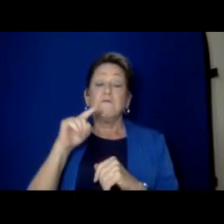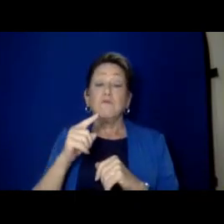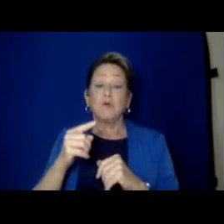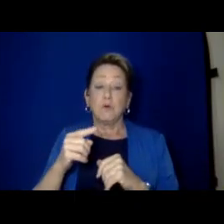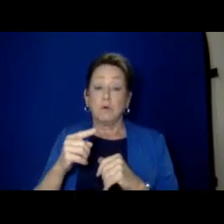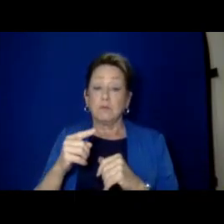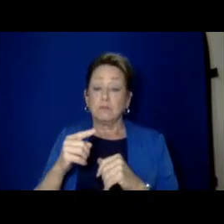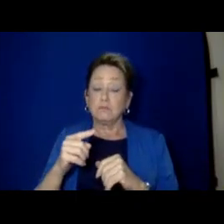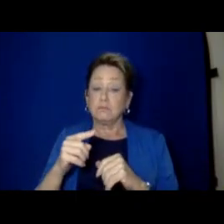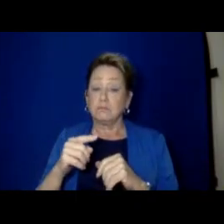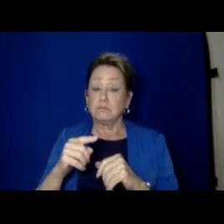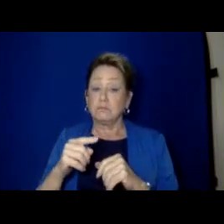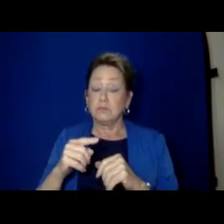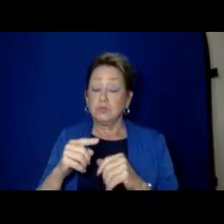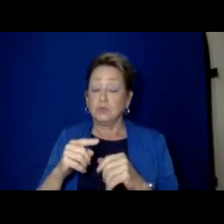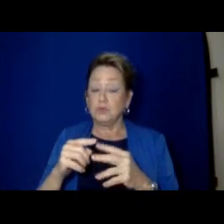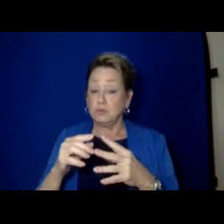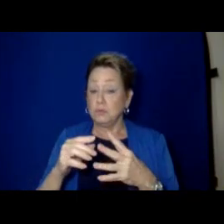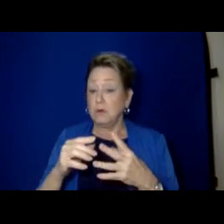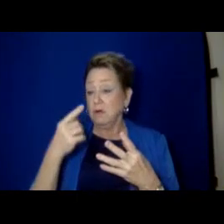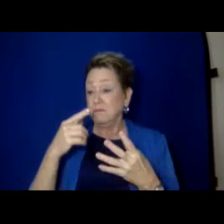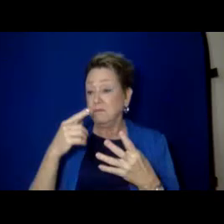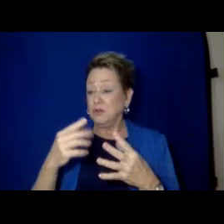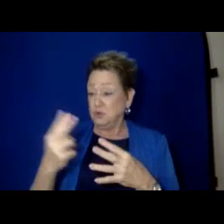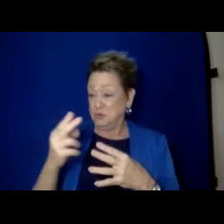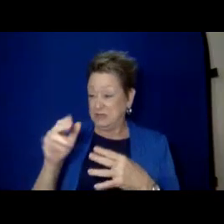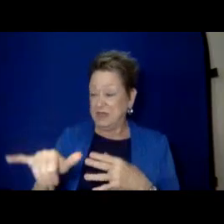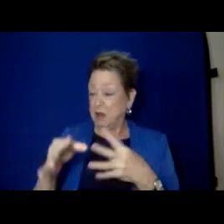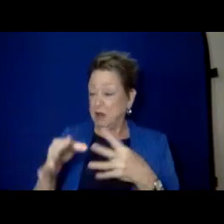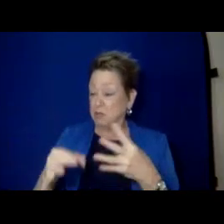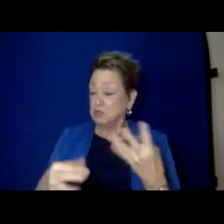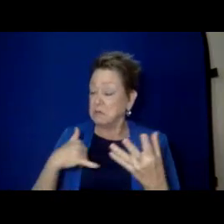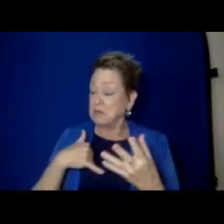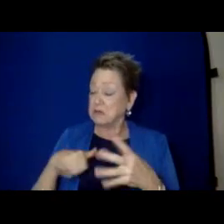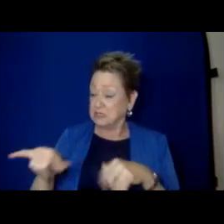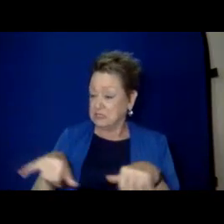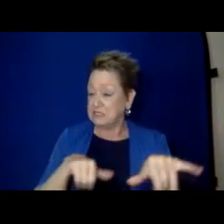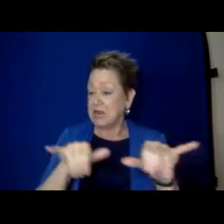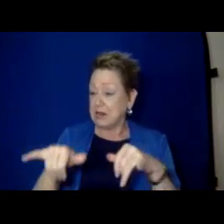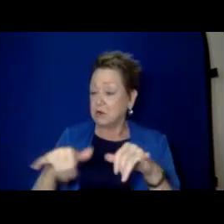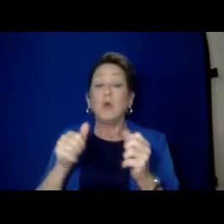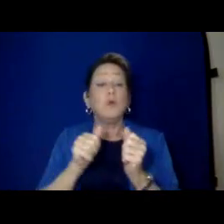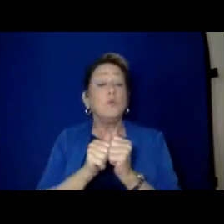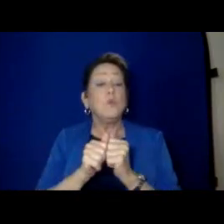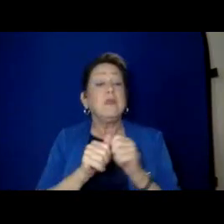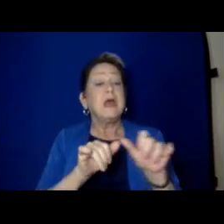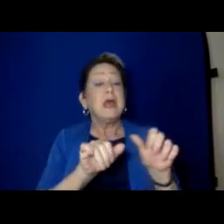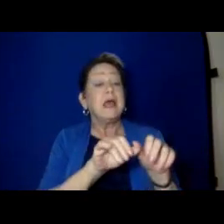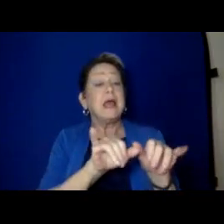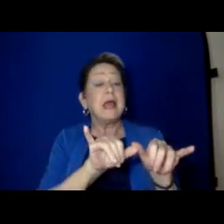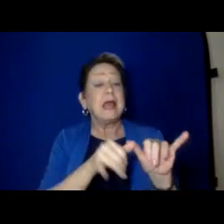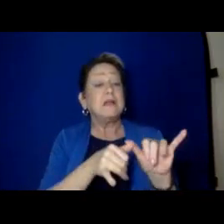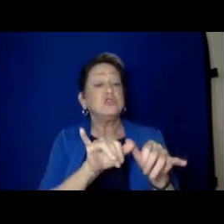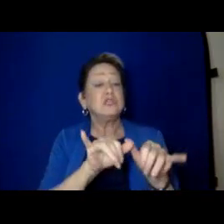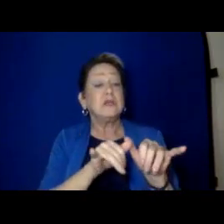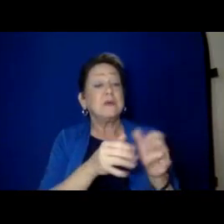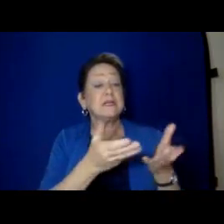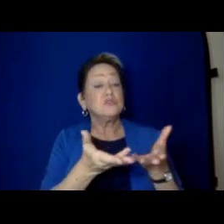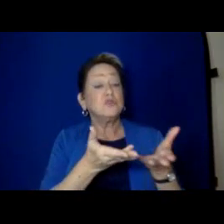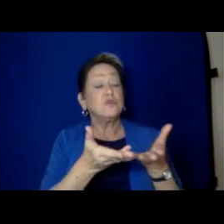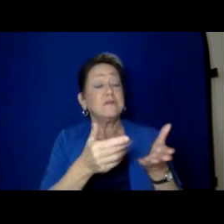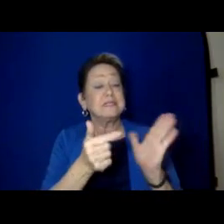that's standard practice to do that. In this case, with engineering services, these are